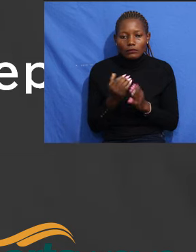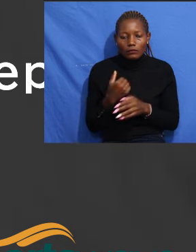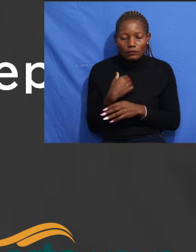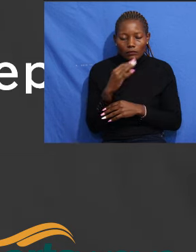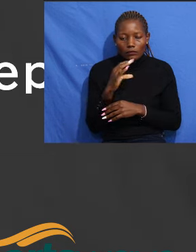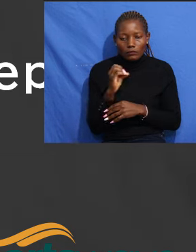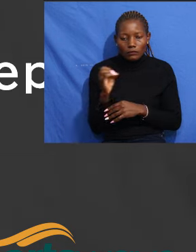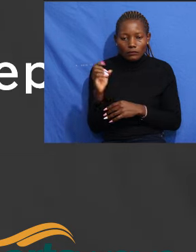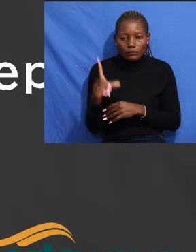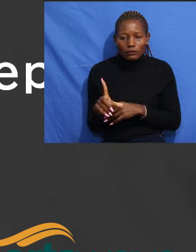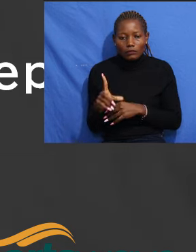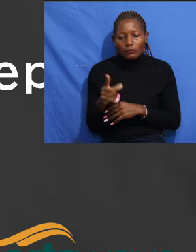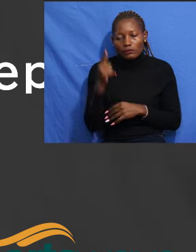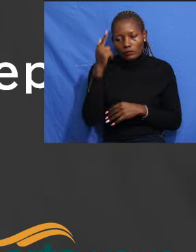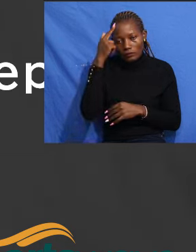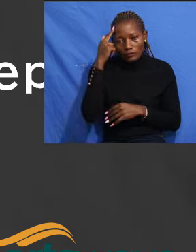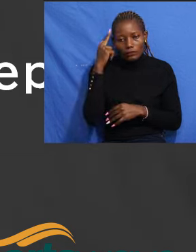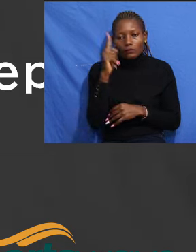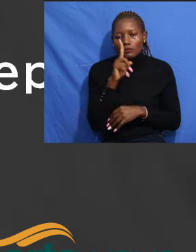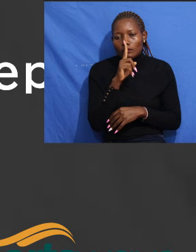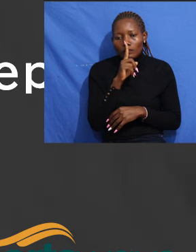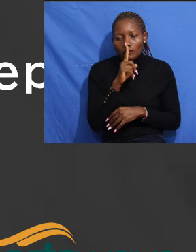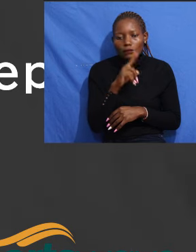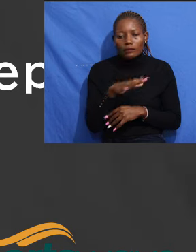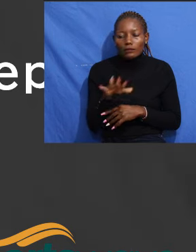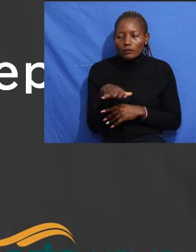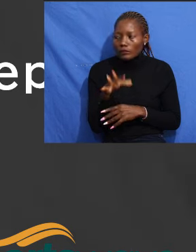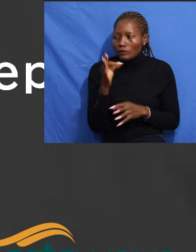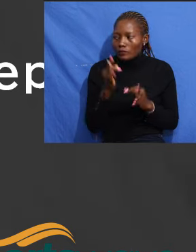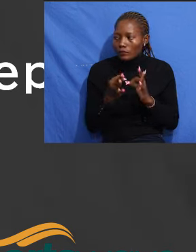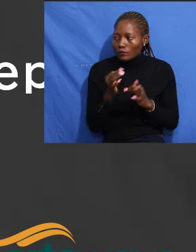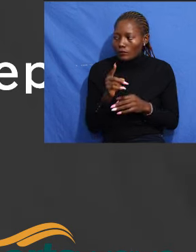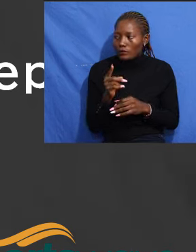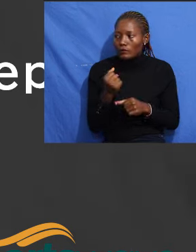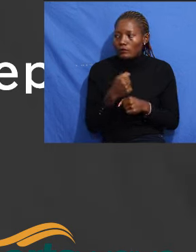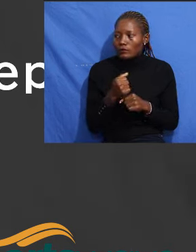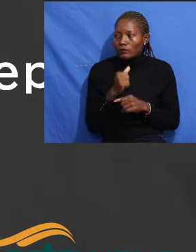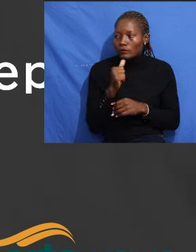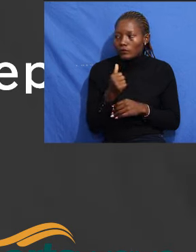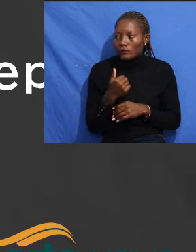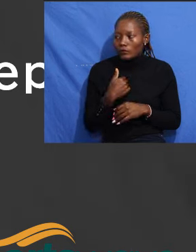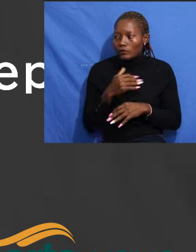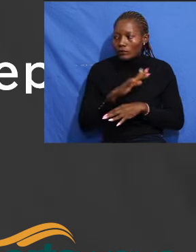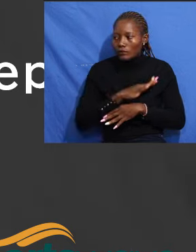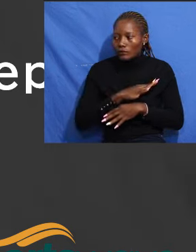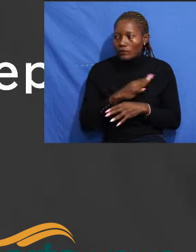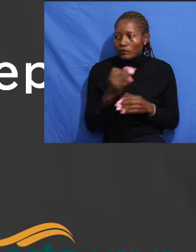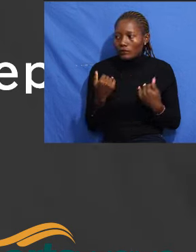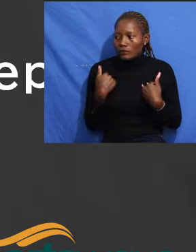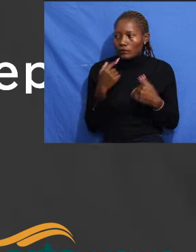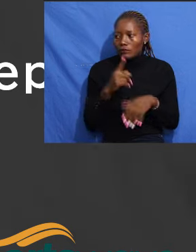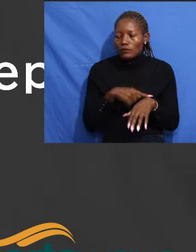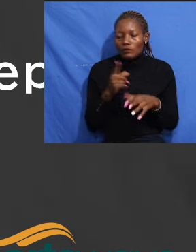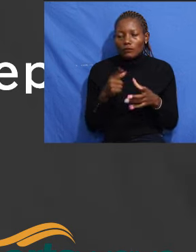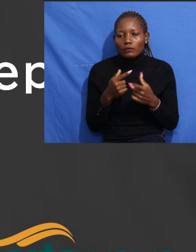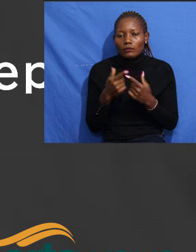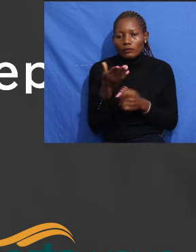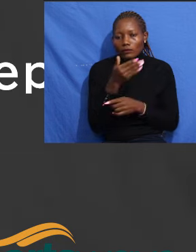bedroom environment. And if you don't get enough sleep time, use power nap if you are lacking